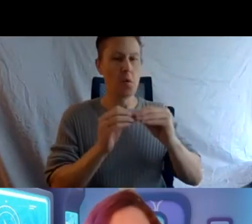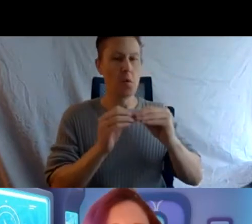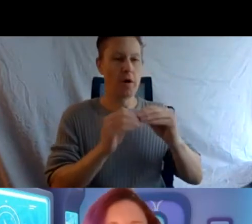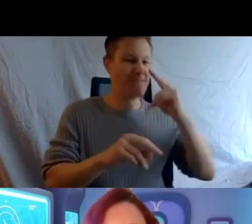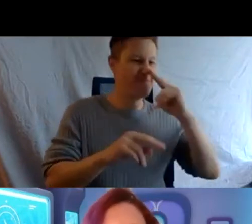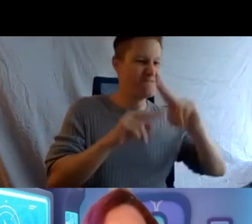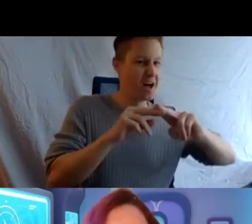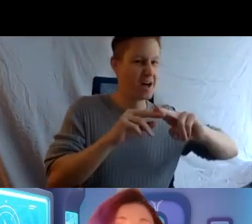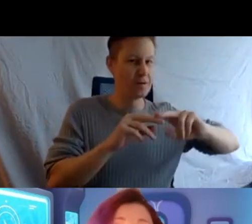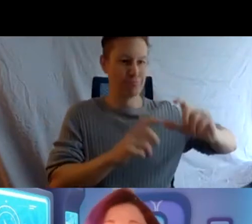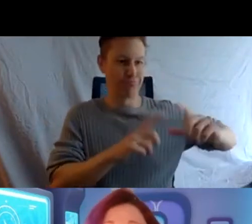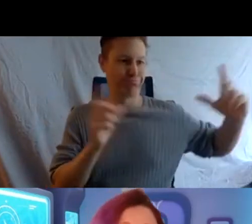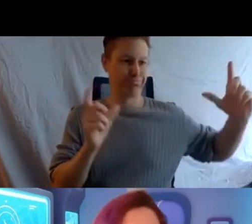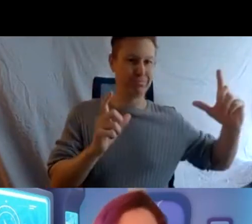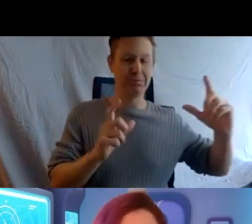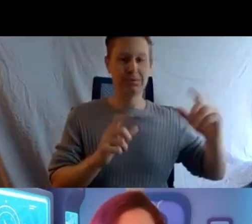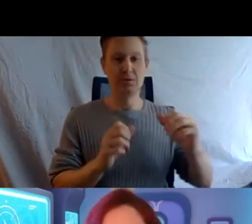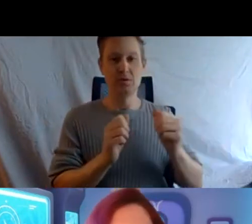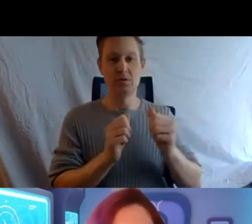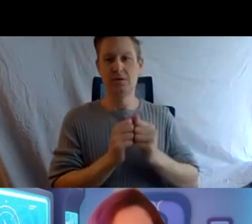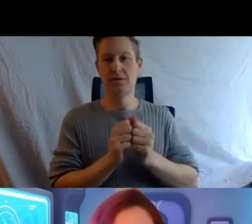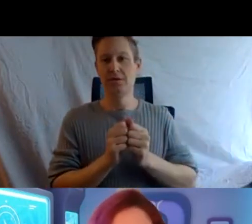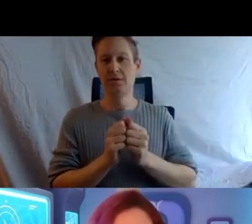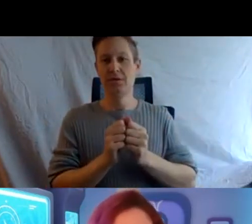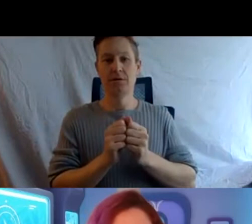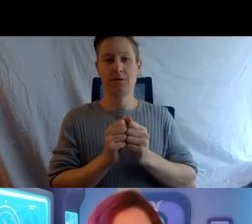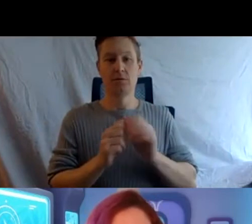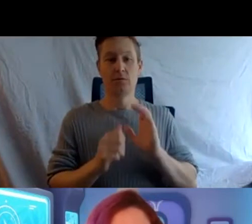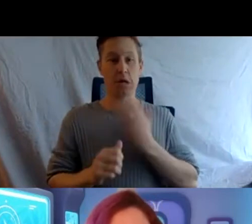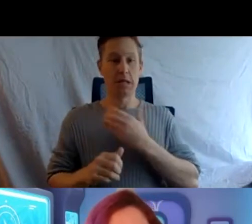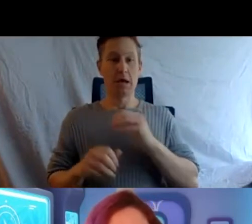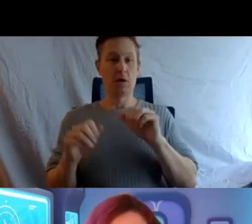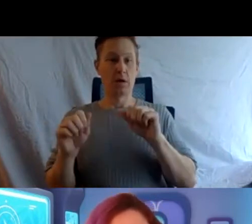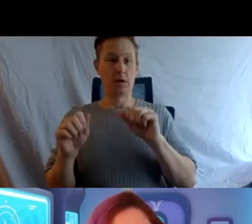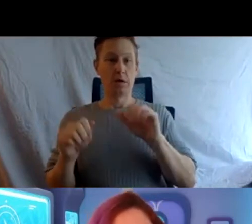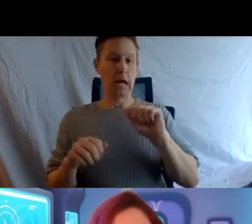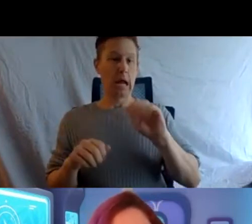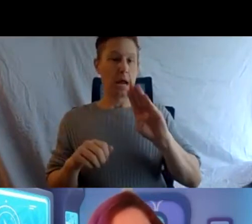and cartoony with things, like we do with our able-bodied kids as well, right? Like,